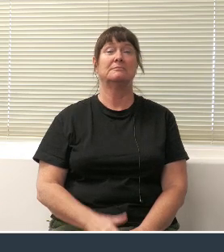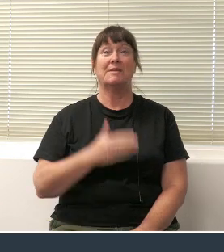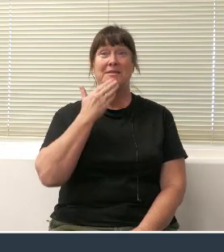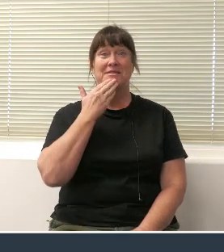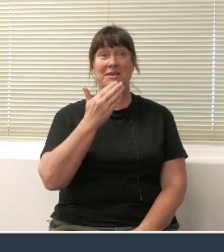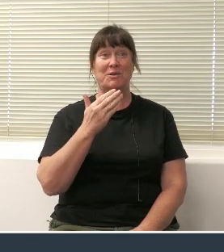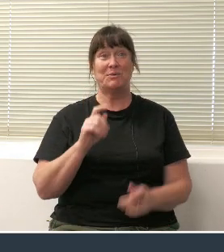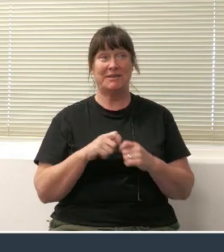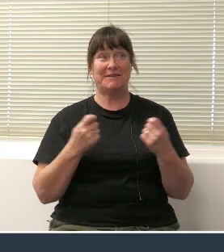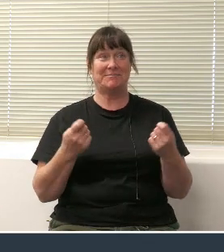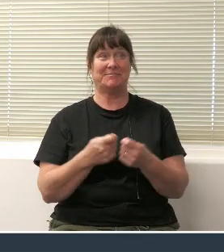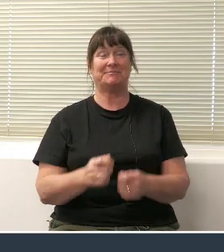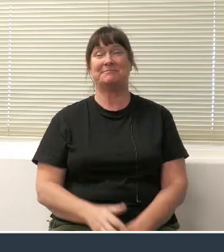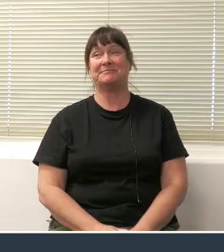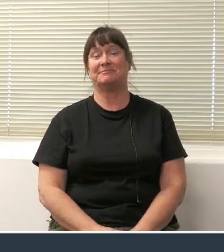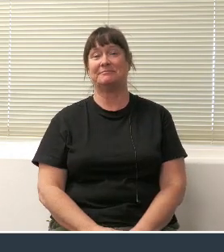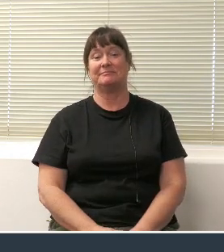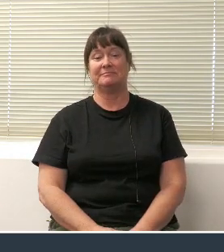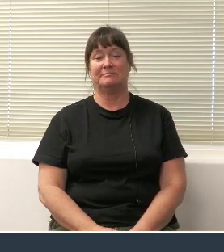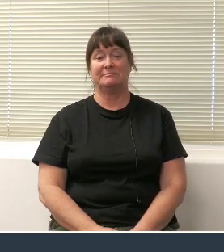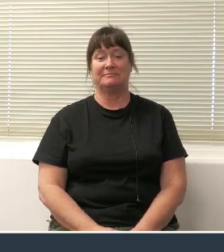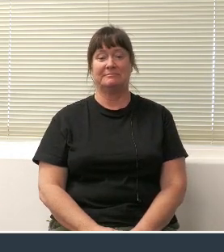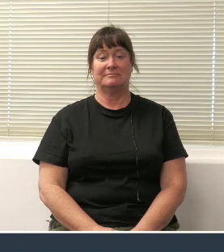Thank you very much, team. Thank you.